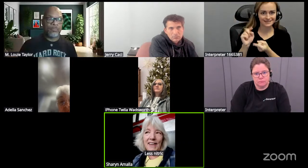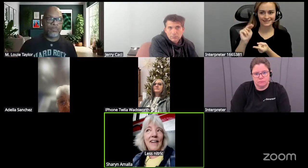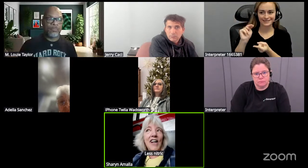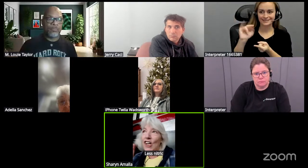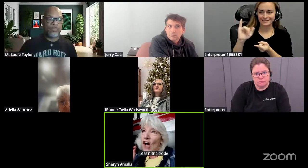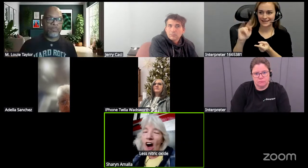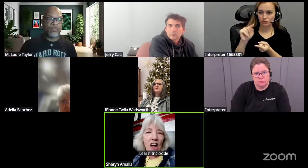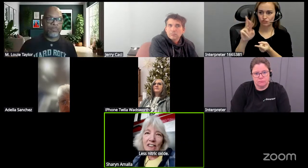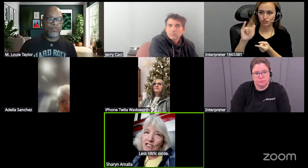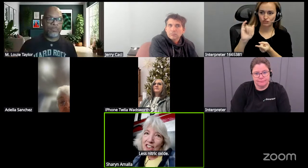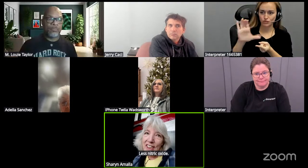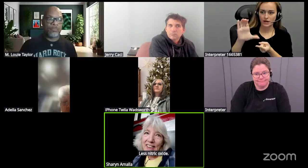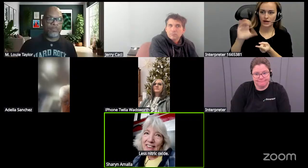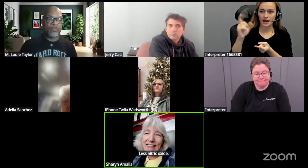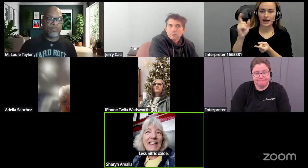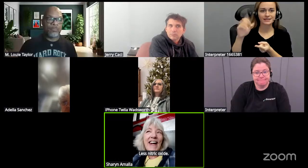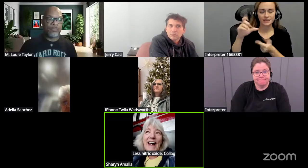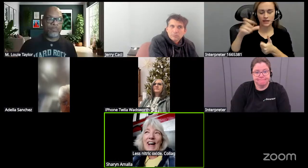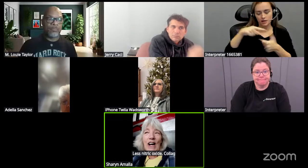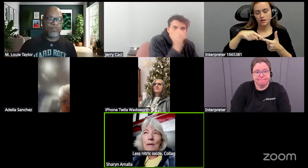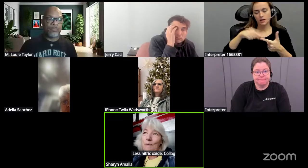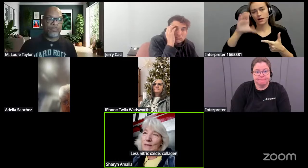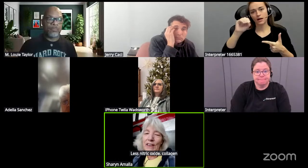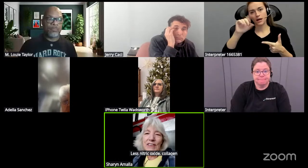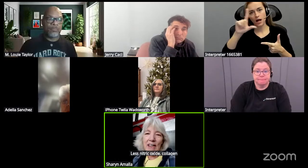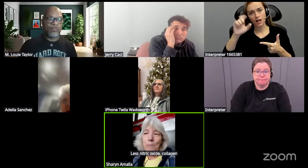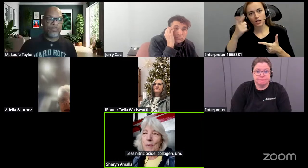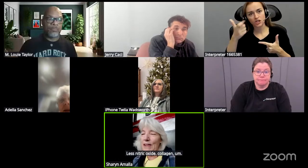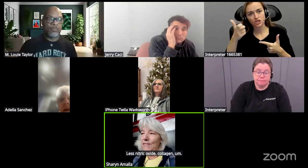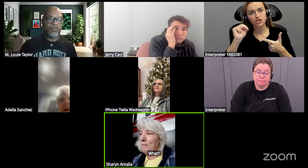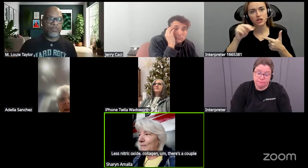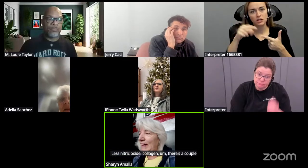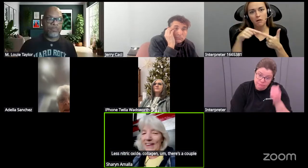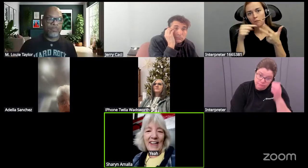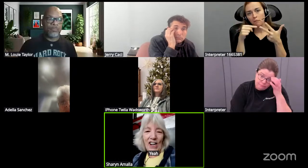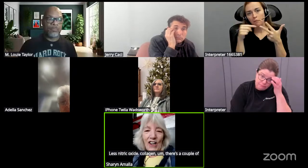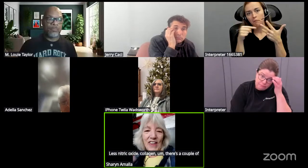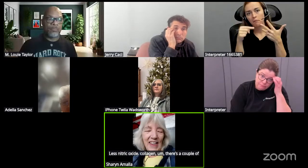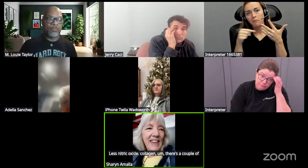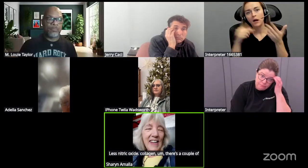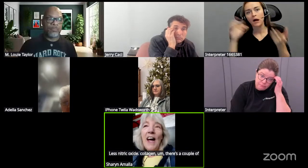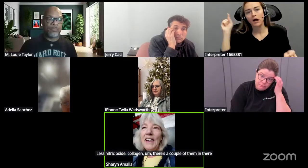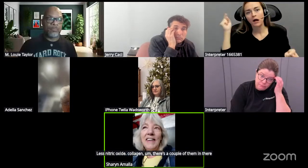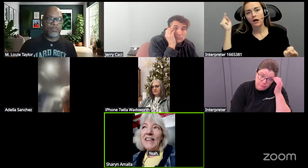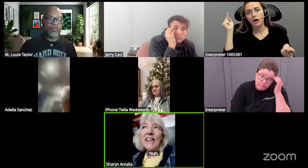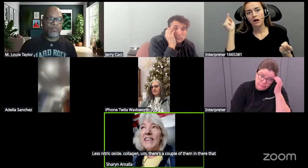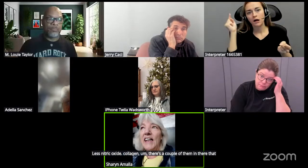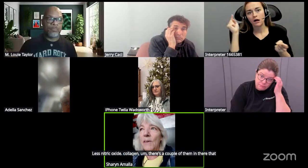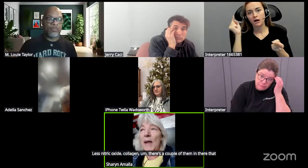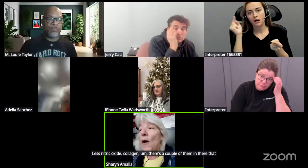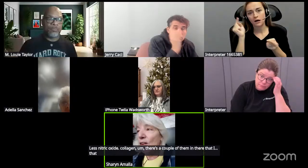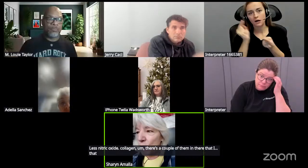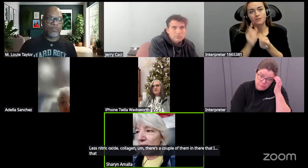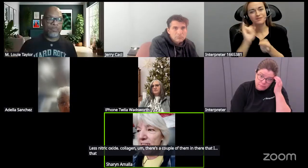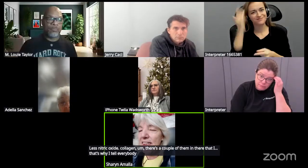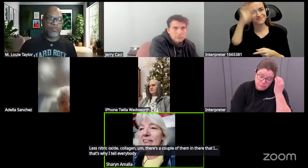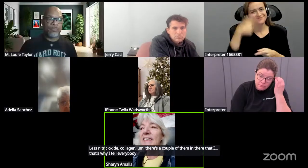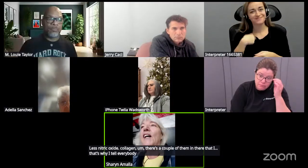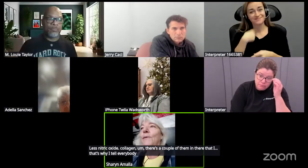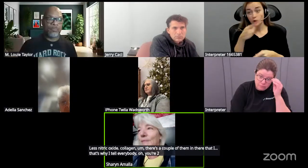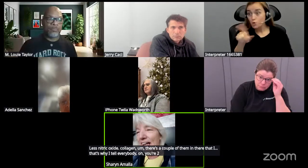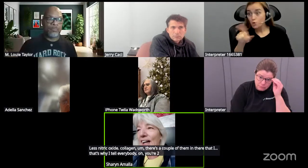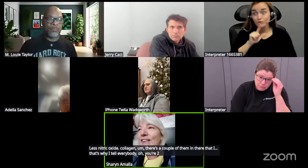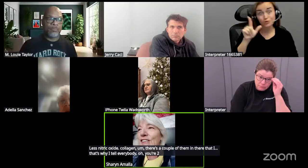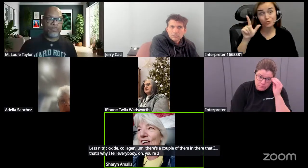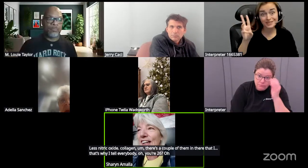oxide, collagen. There's a couple Yeah. of them in there that that's what I tell everybody. Oh, you're 26.